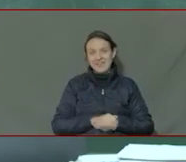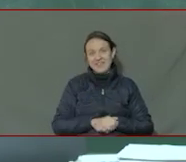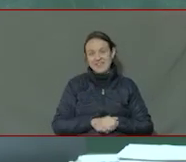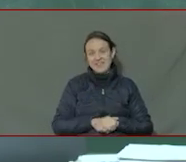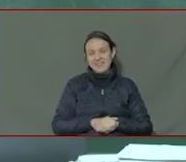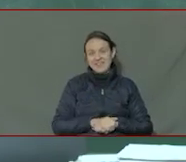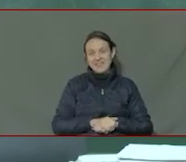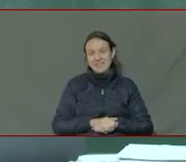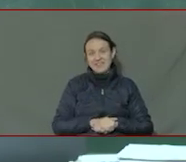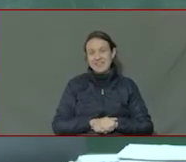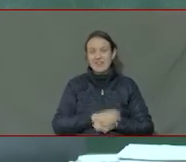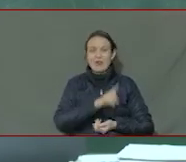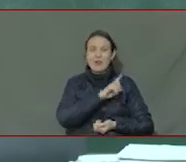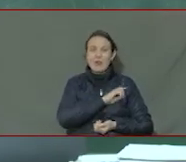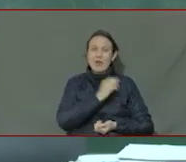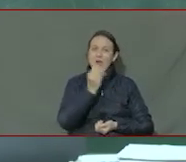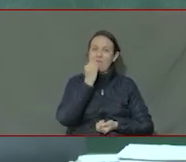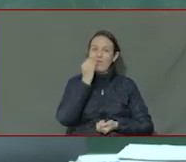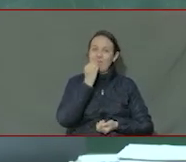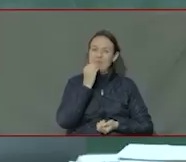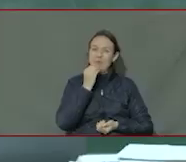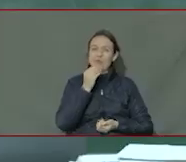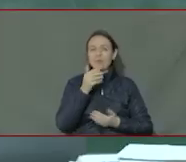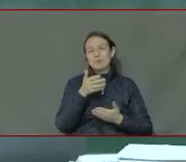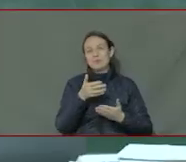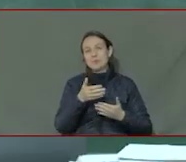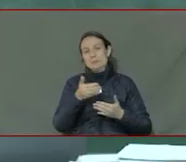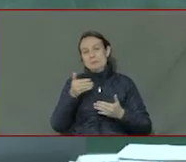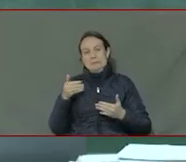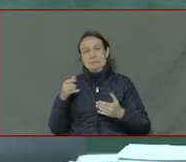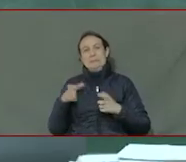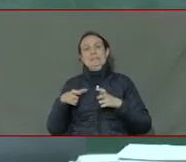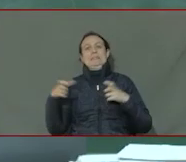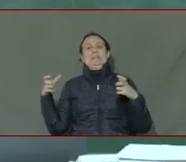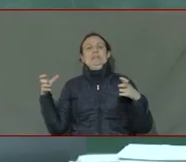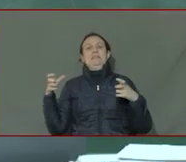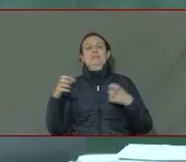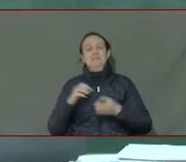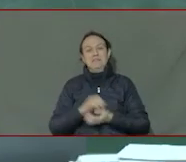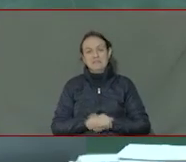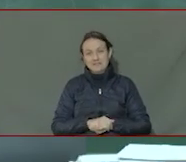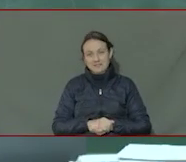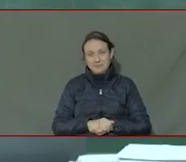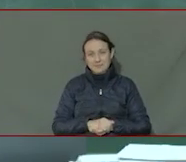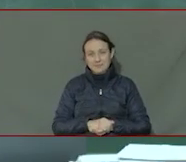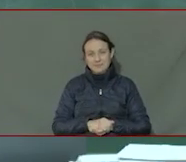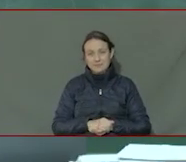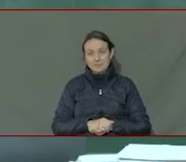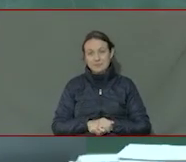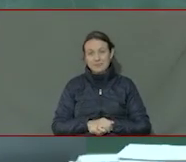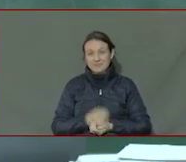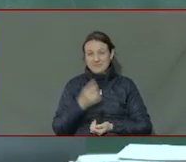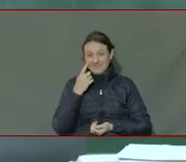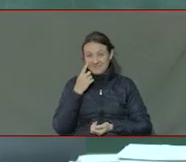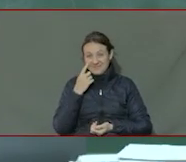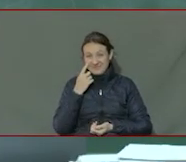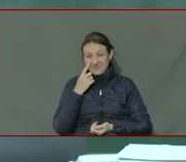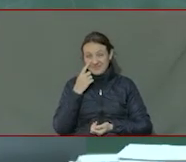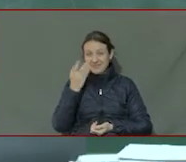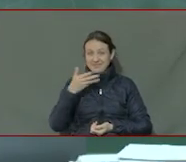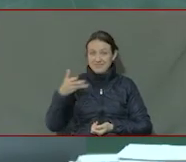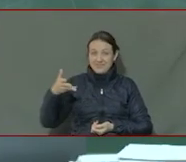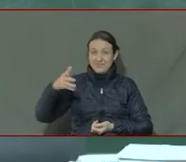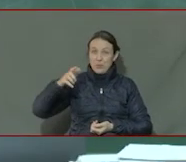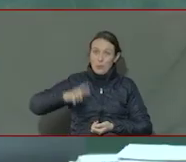glucose because you had too much glucose just in break time before the period after break. You see, then your glucose becomes low